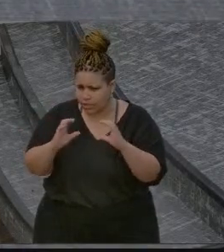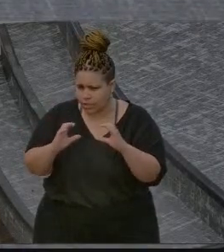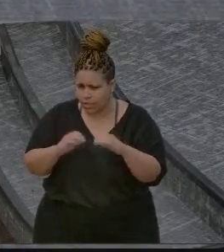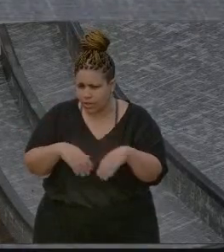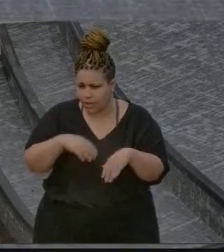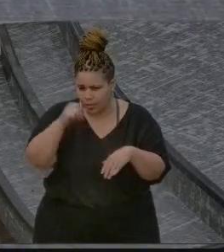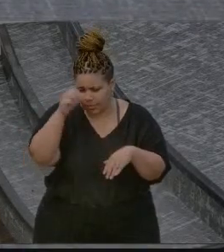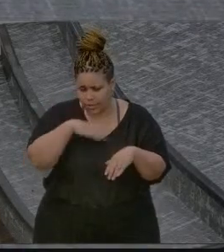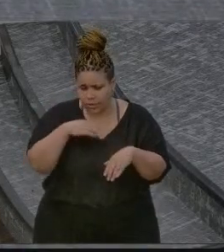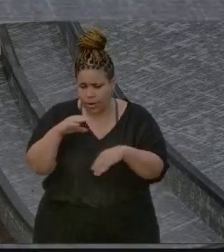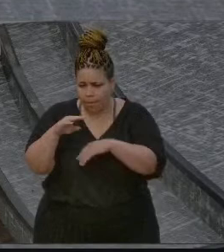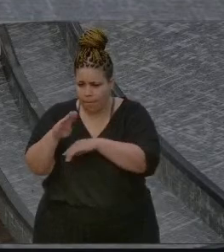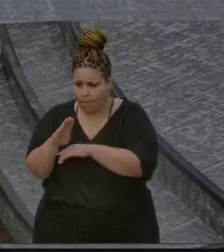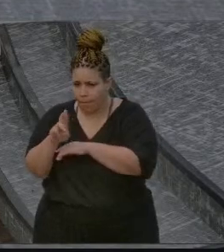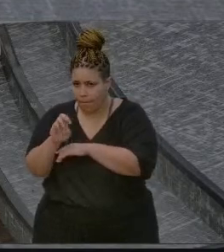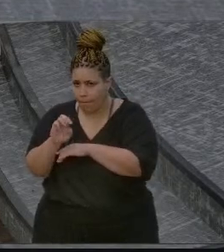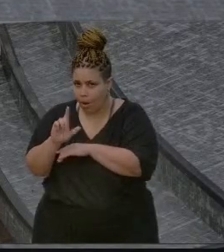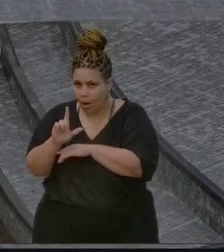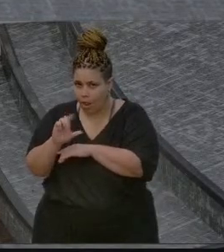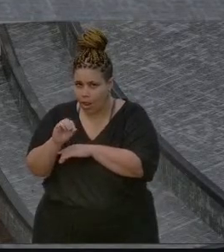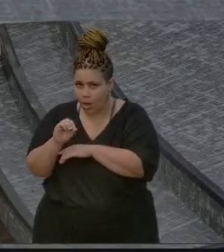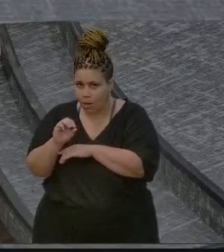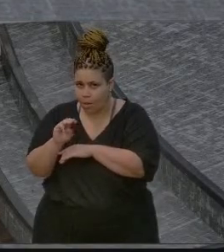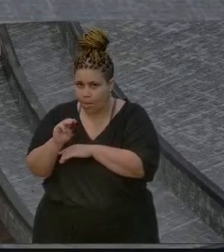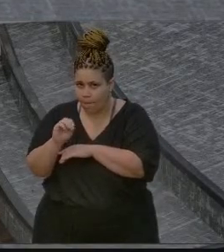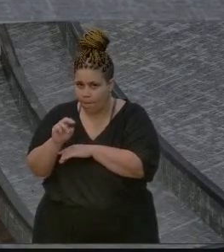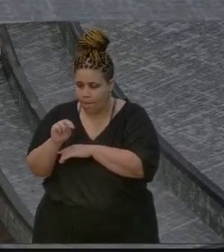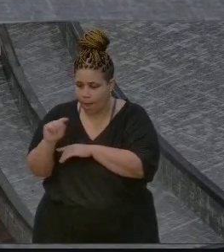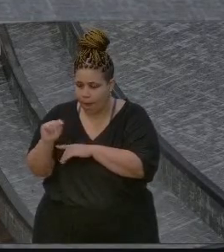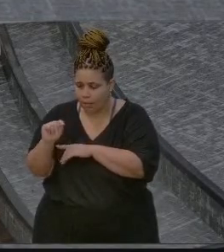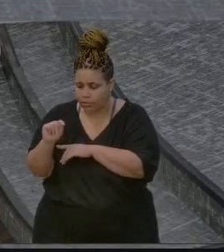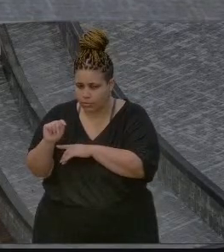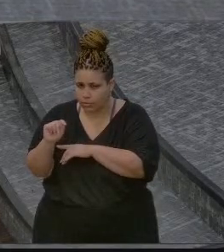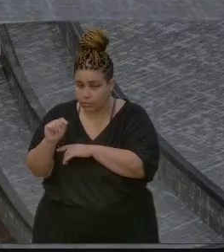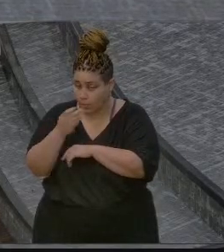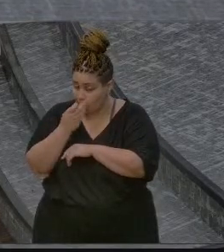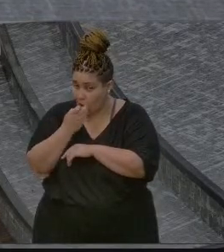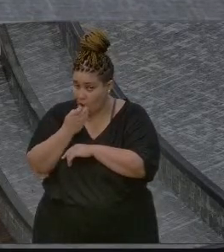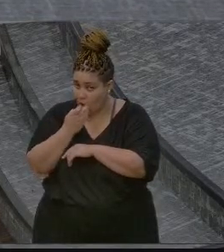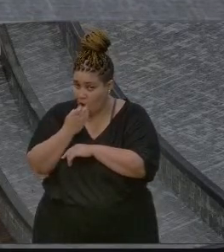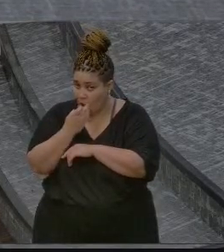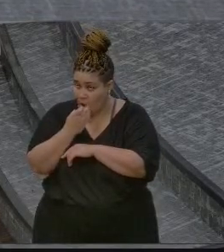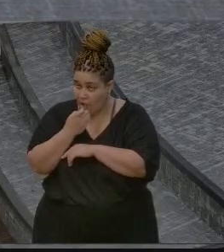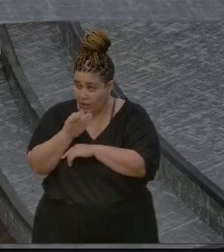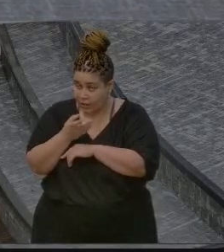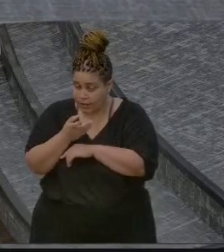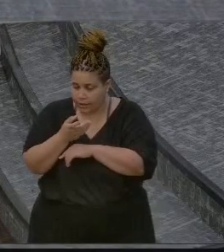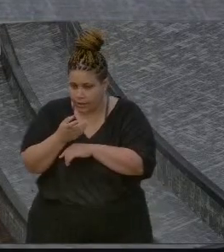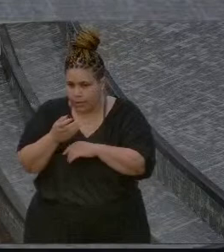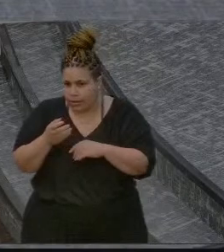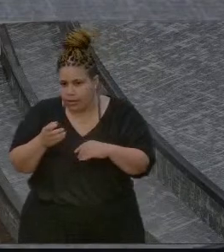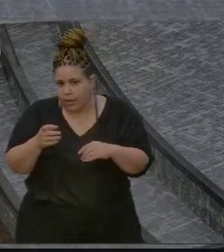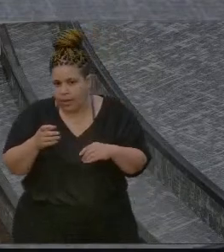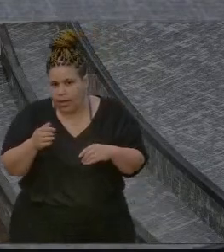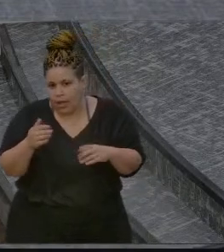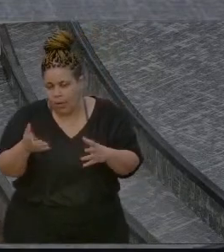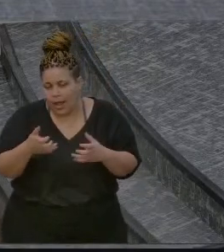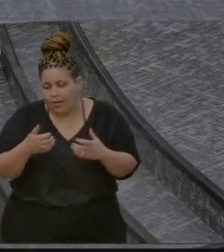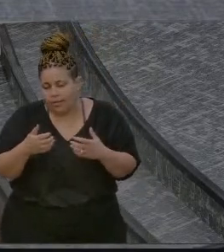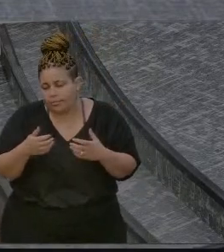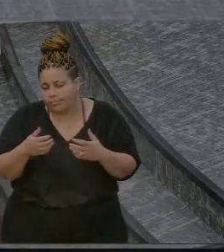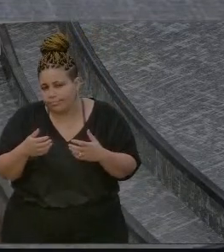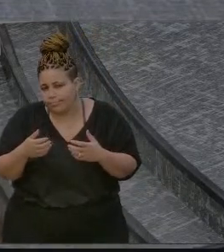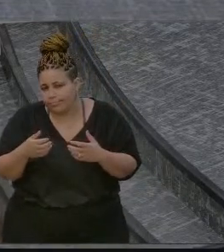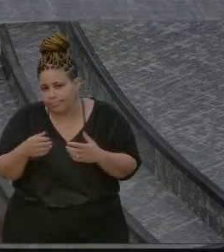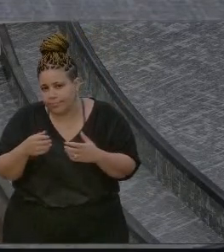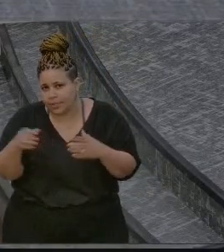Barlamont wants to work with him to get him the data that he needs with Dr. Thomas's permission, of course. Some of it has to be coded in a